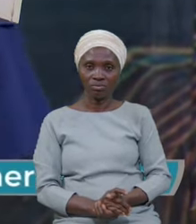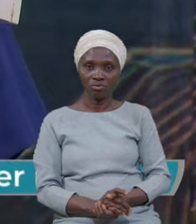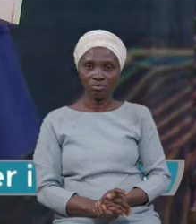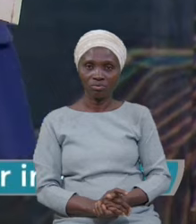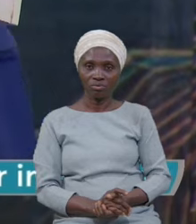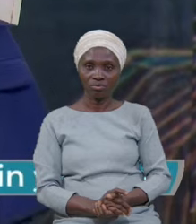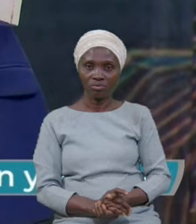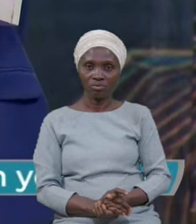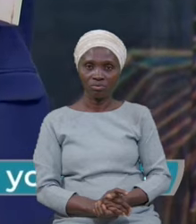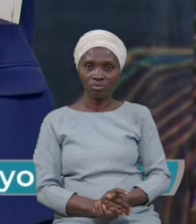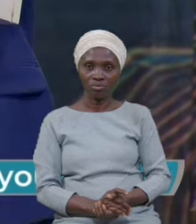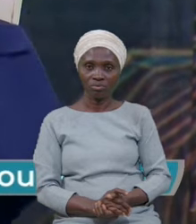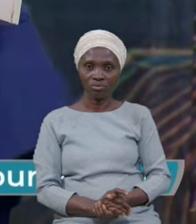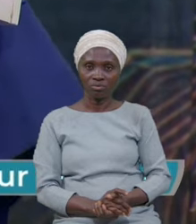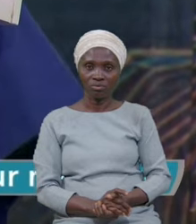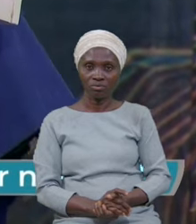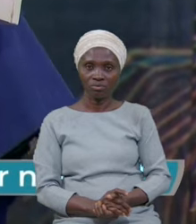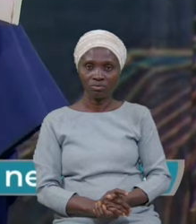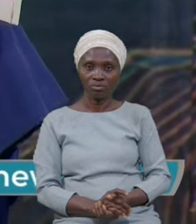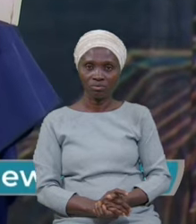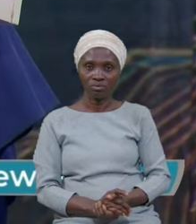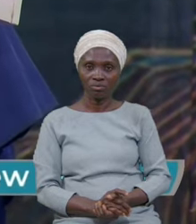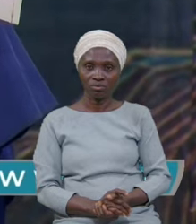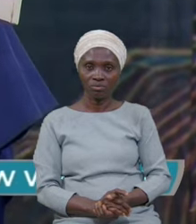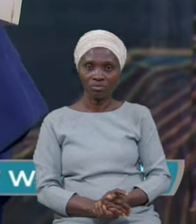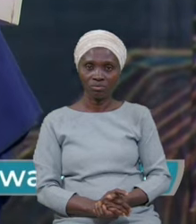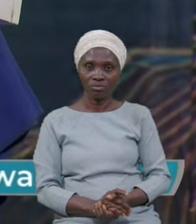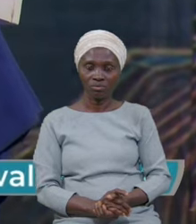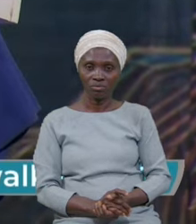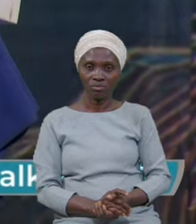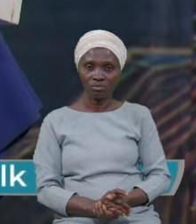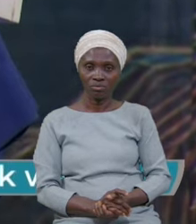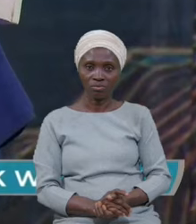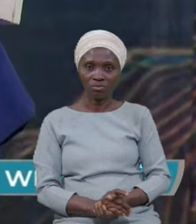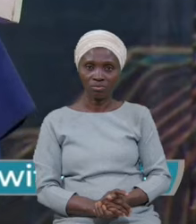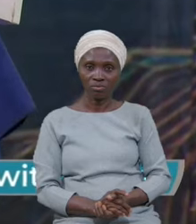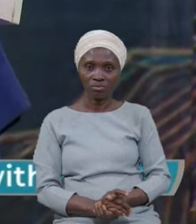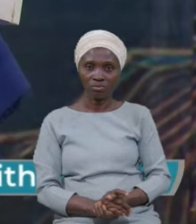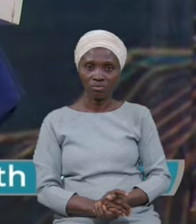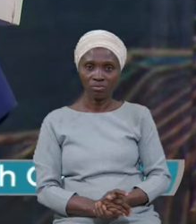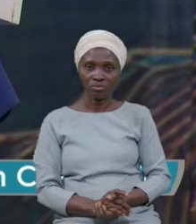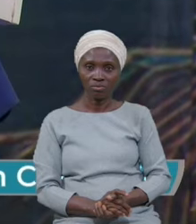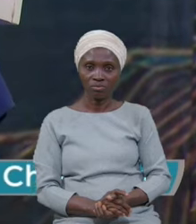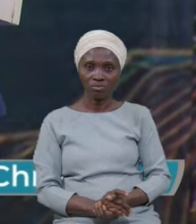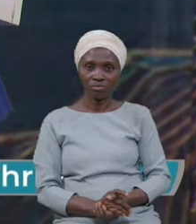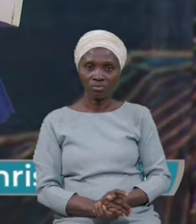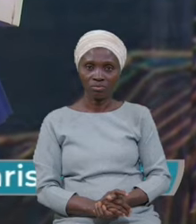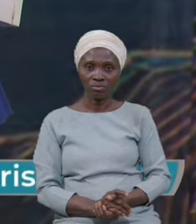okay, I see. Are we true at the middle? Please, if you are true, let me